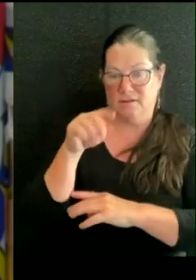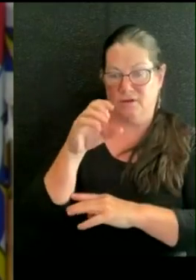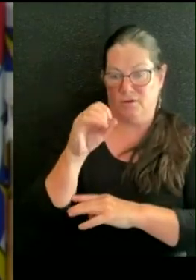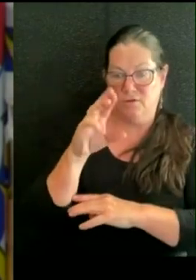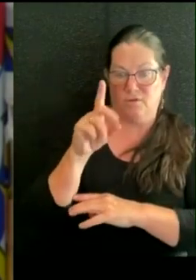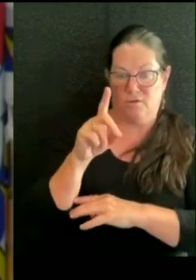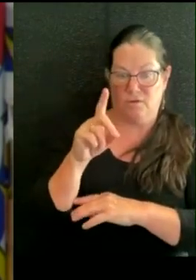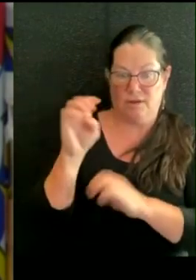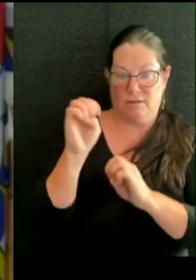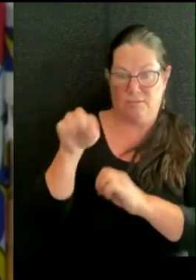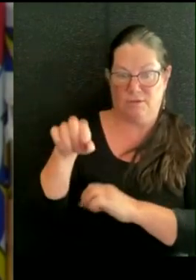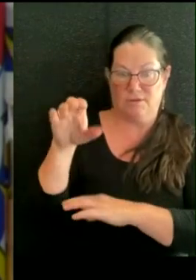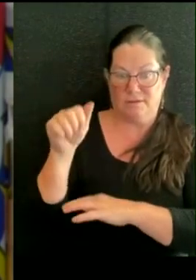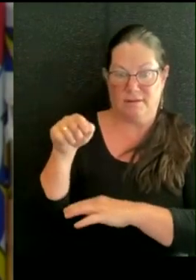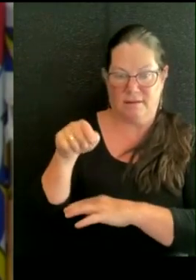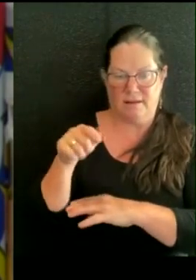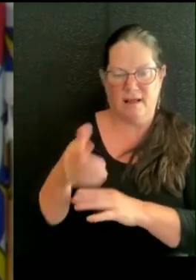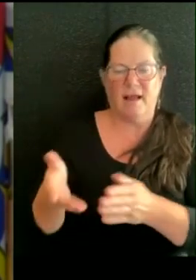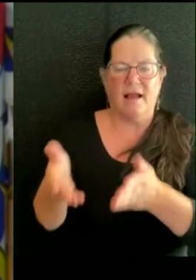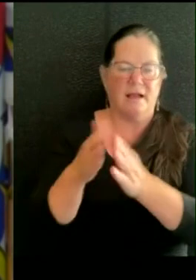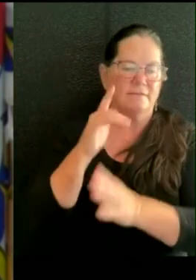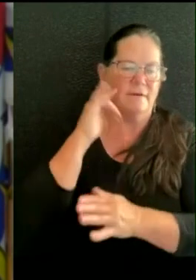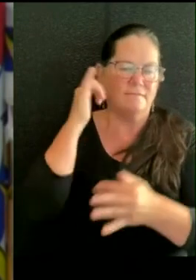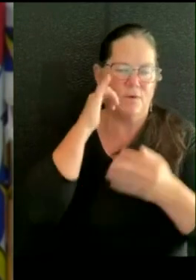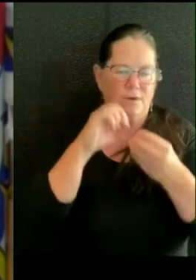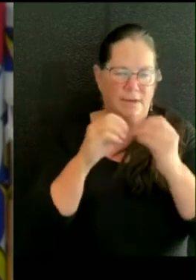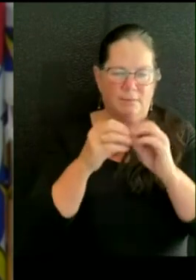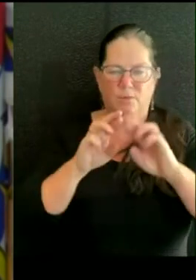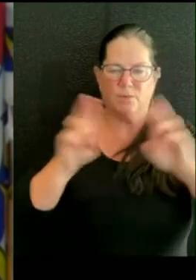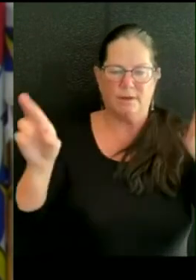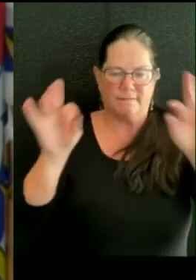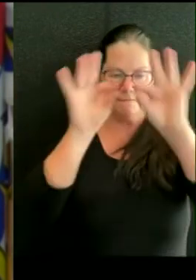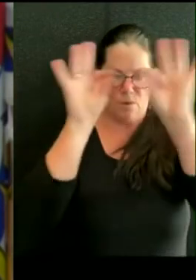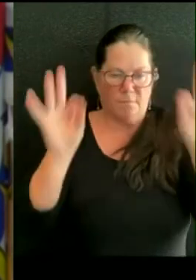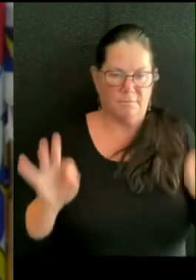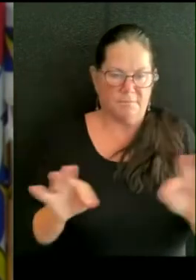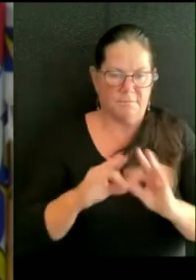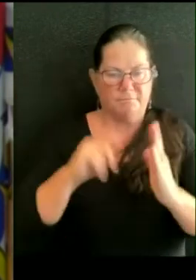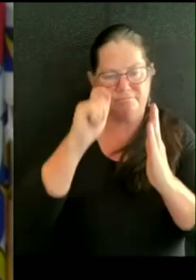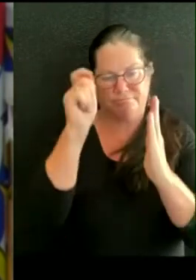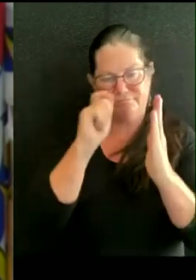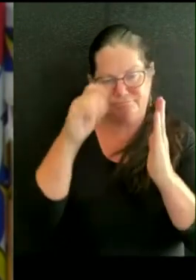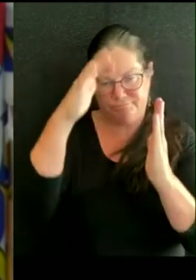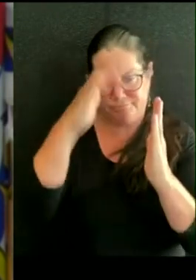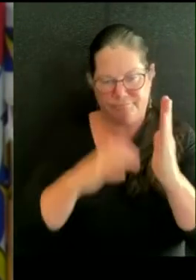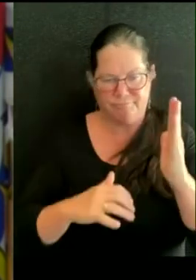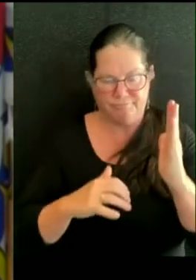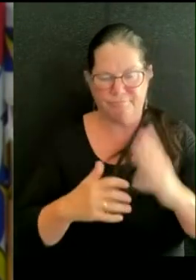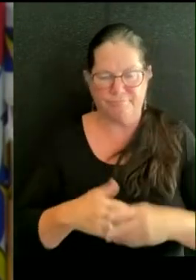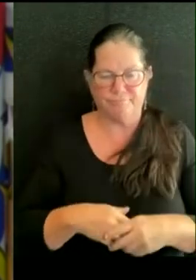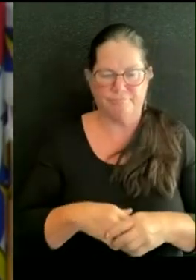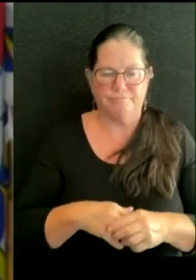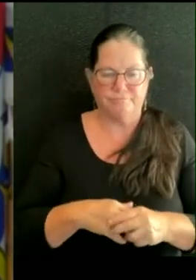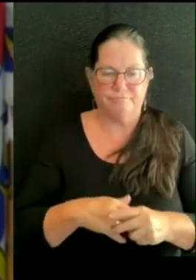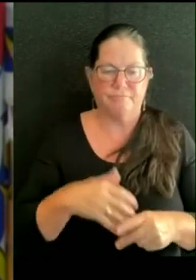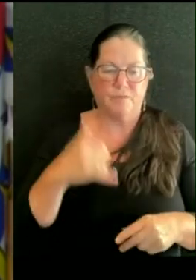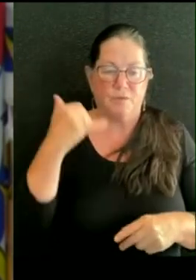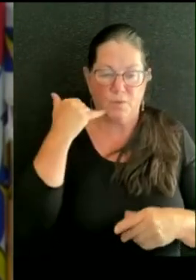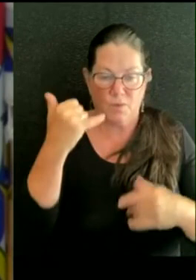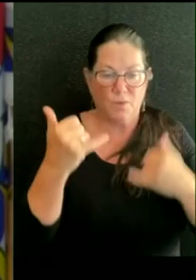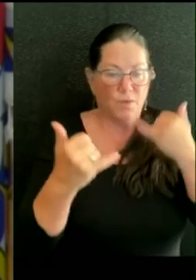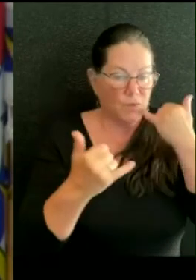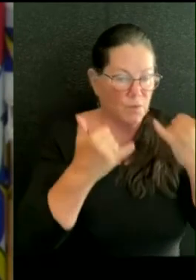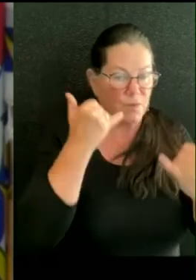contact information form. As I shared, individual calls to impacted property owners will commence